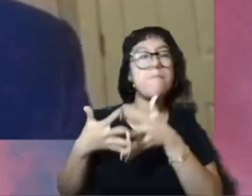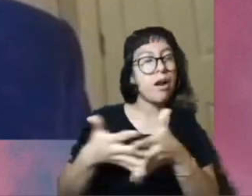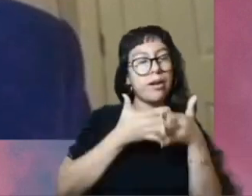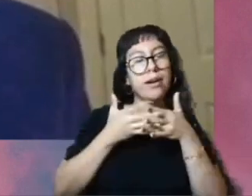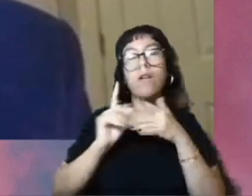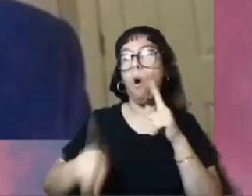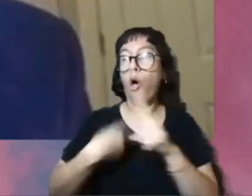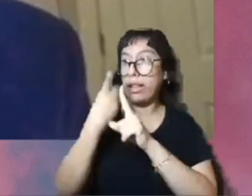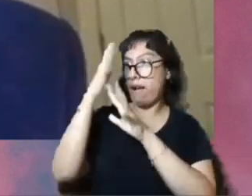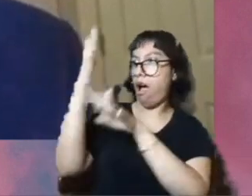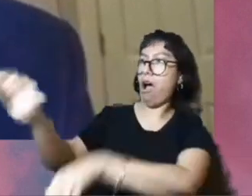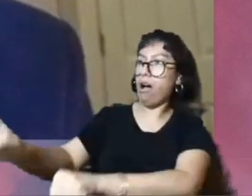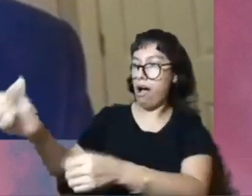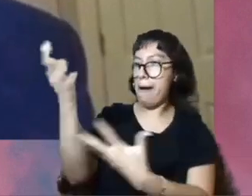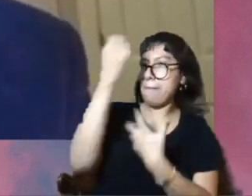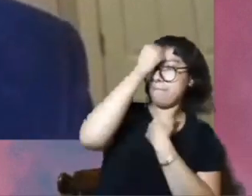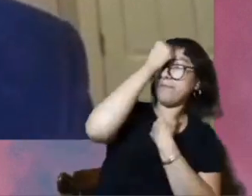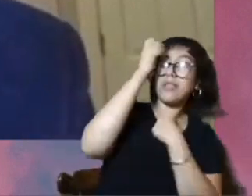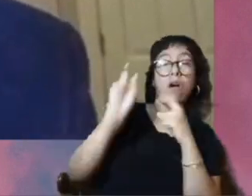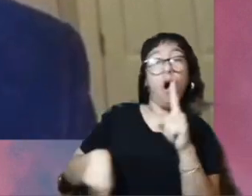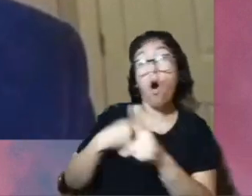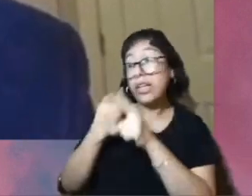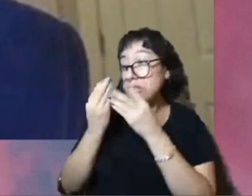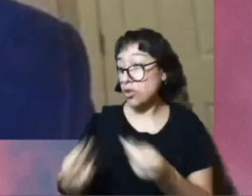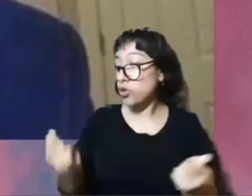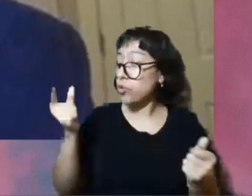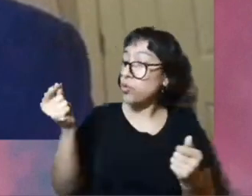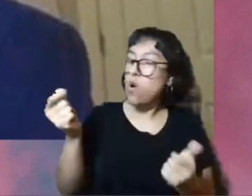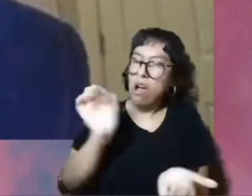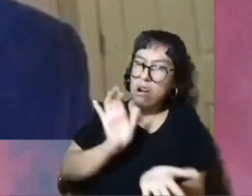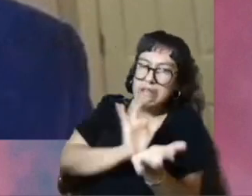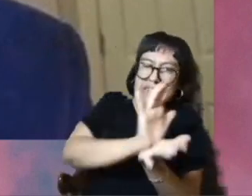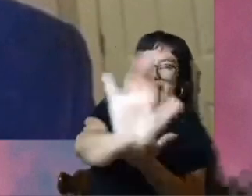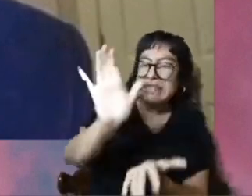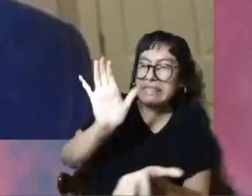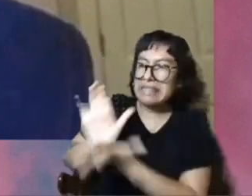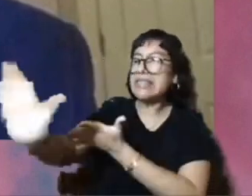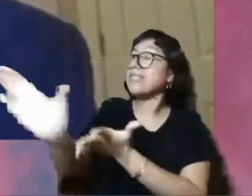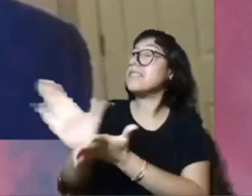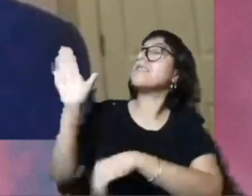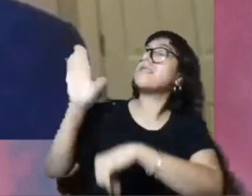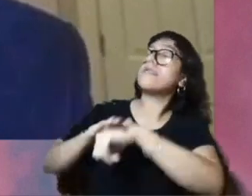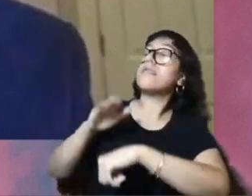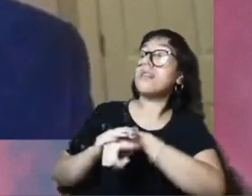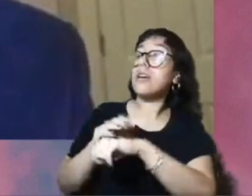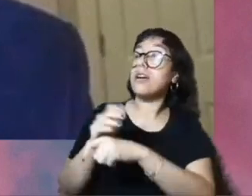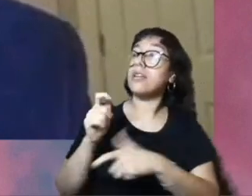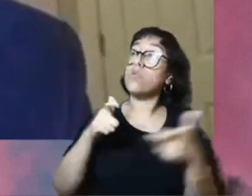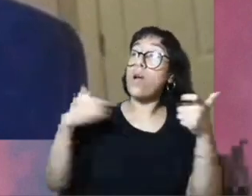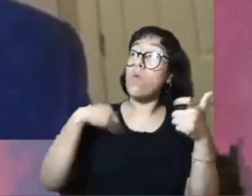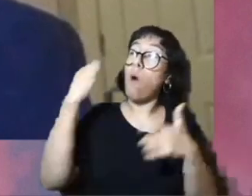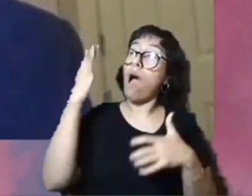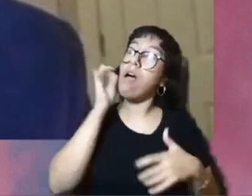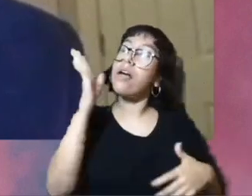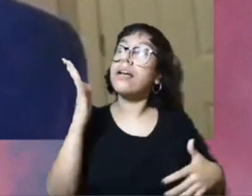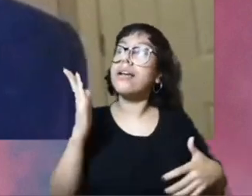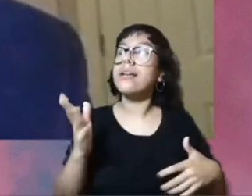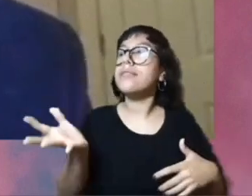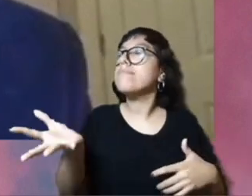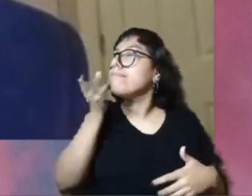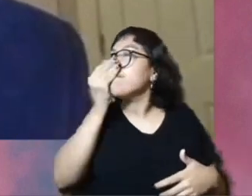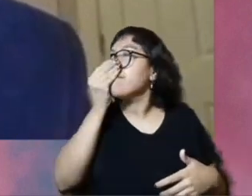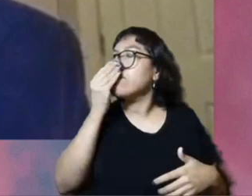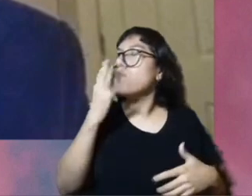only colonization. The only solution is eradication. She warned me about the great whites. They can smell your breath,